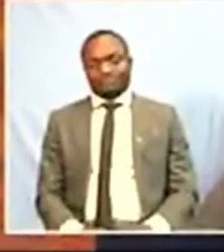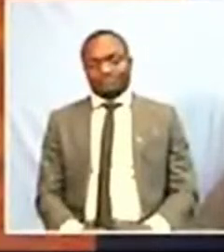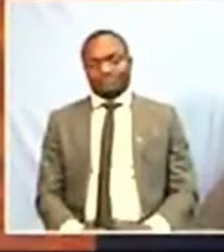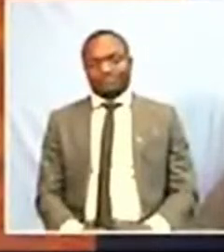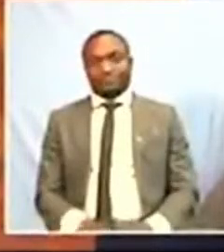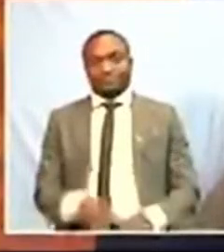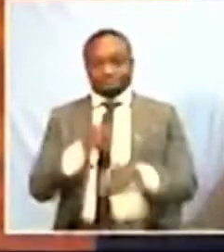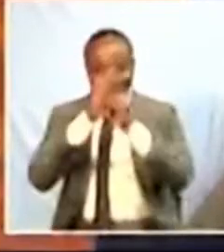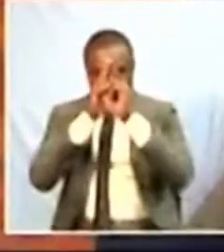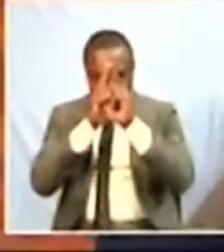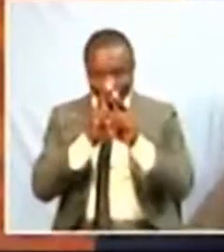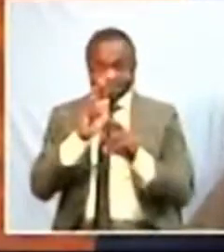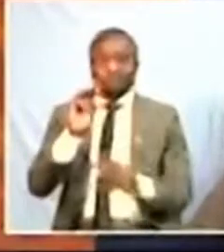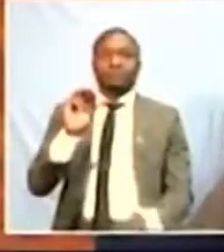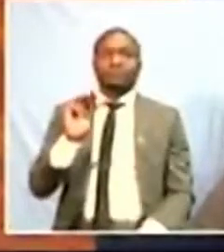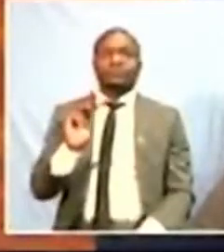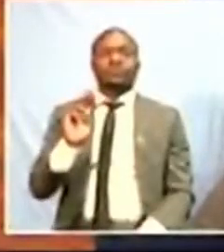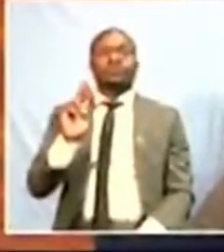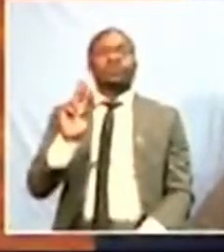Honorable Mulunta.